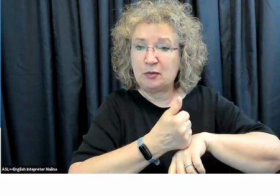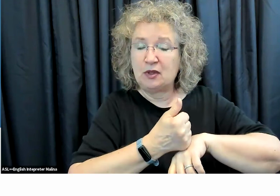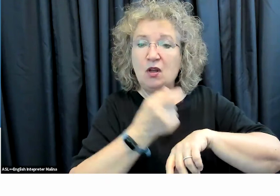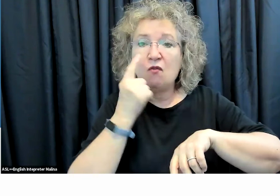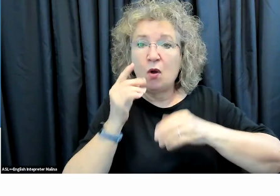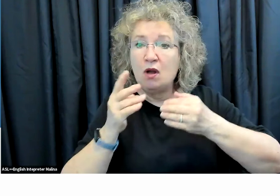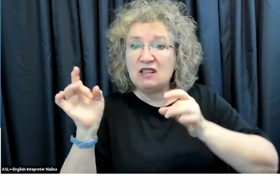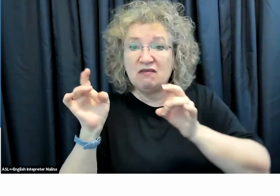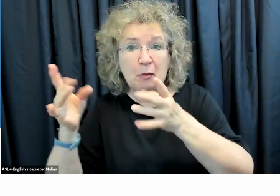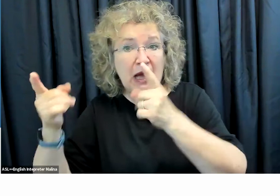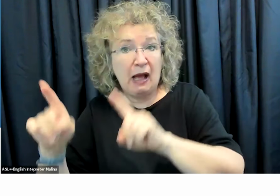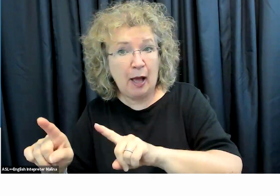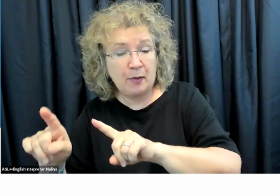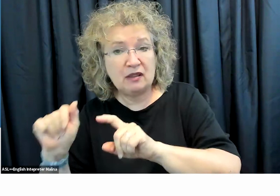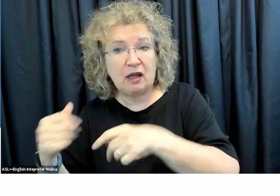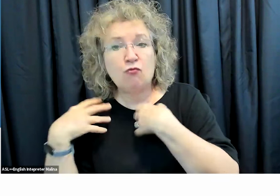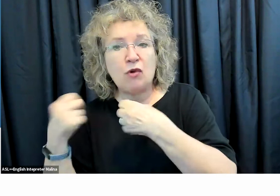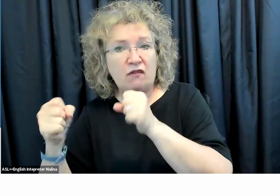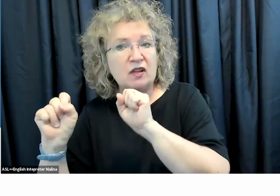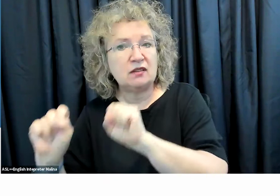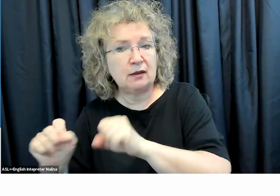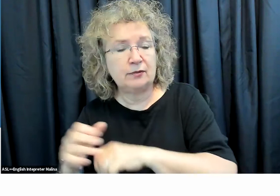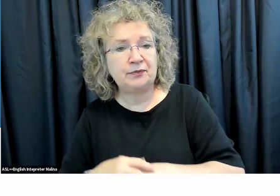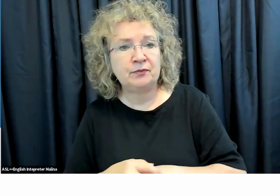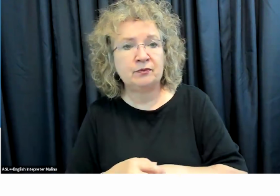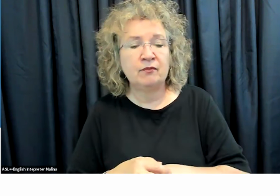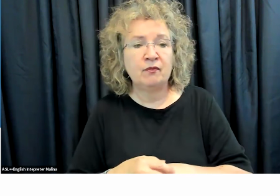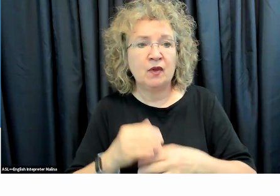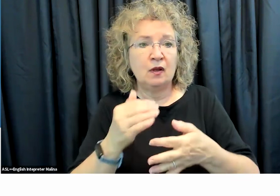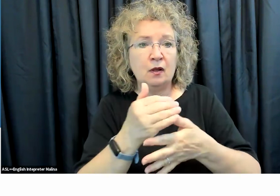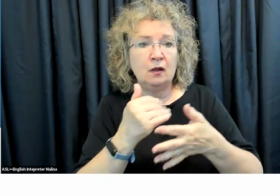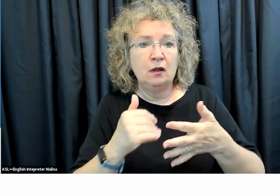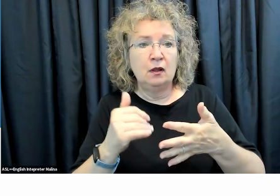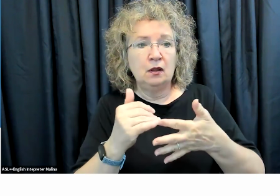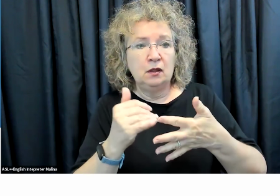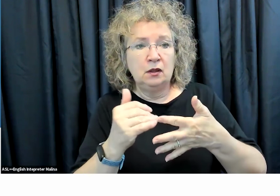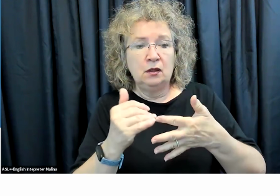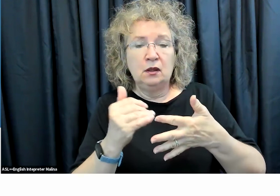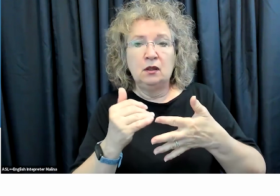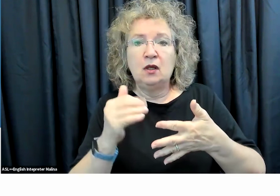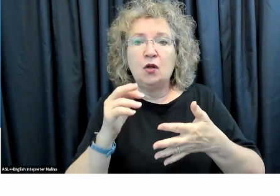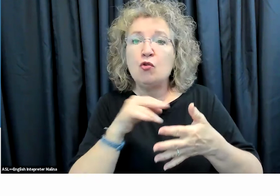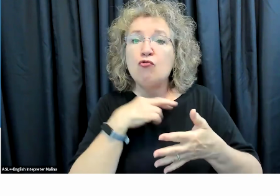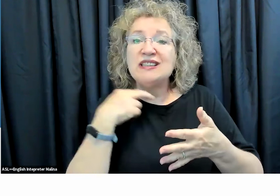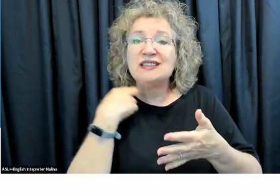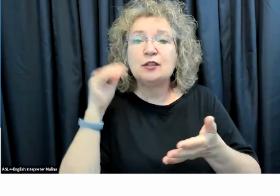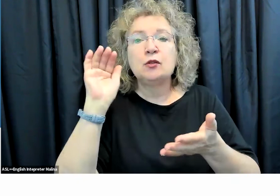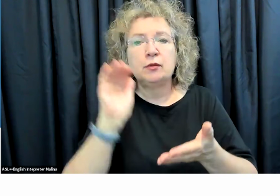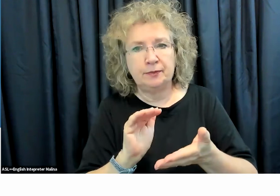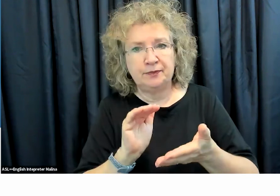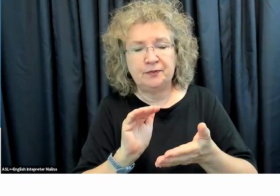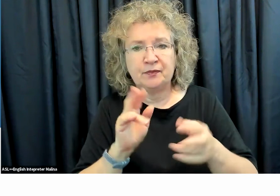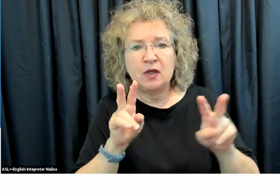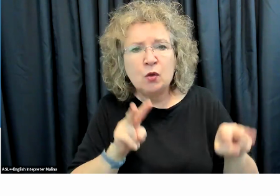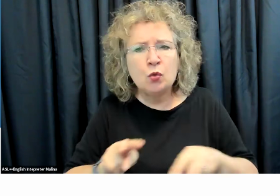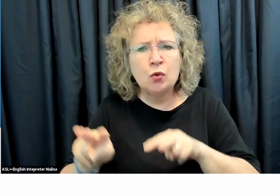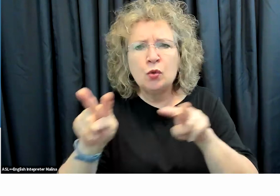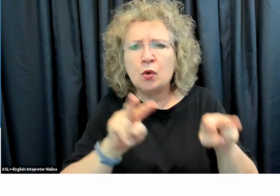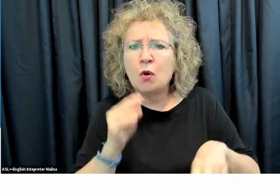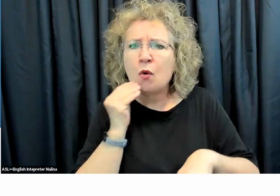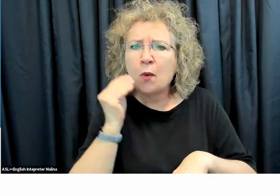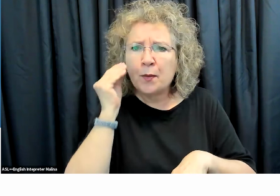that we can do is to reduce risk. So thinking about steps you can take to make your home more